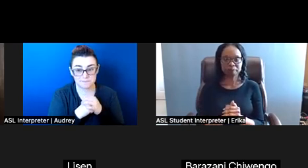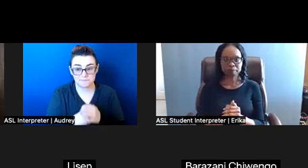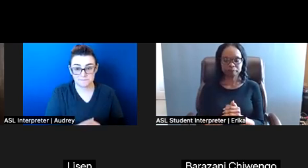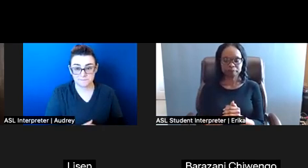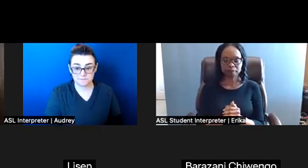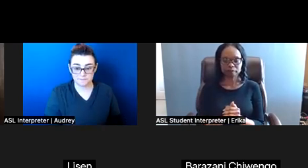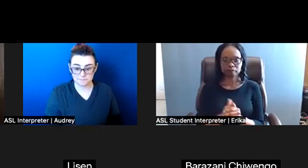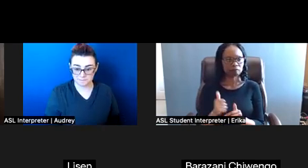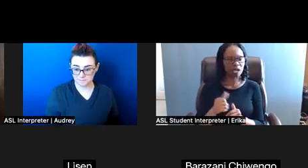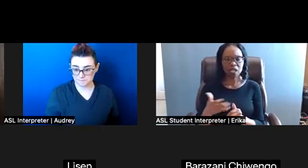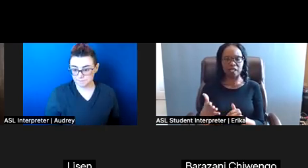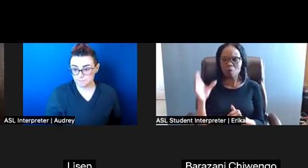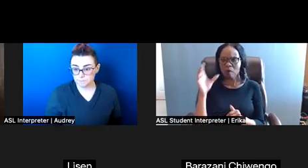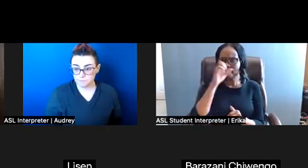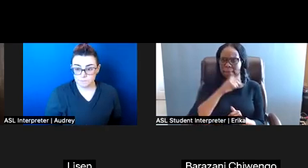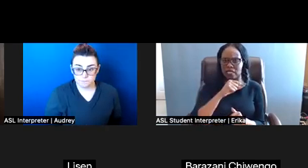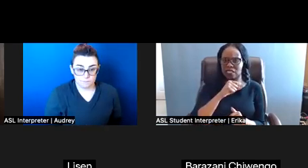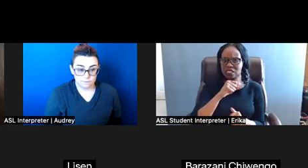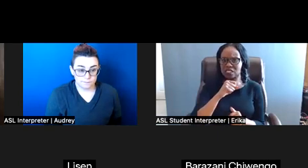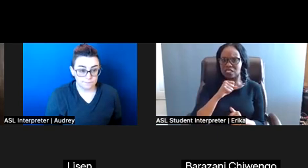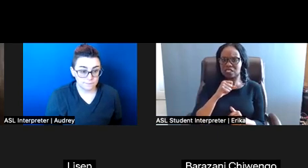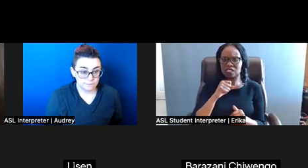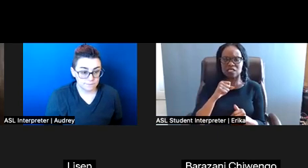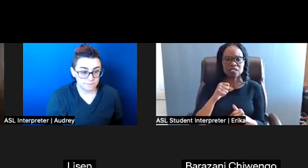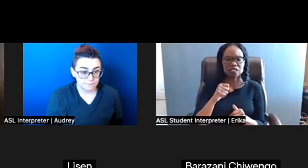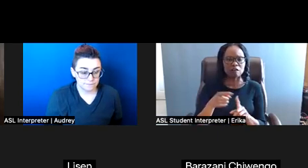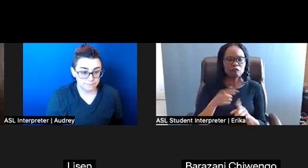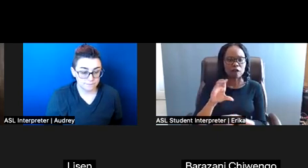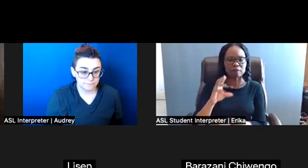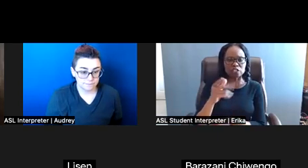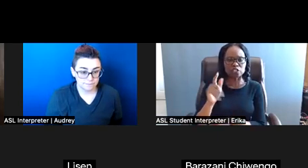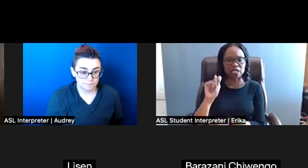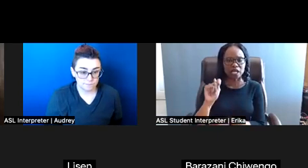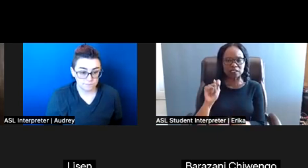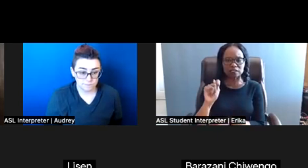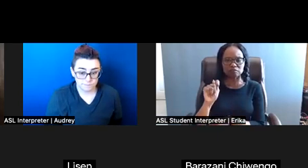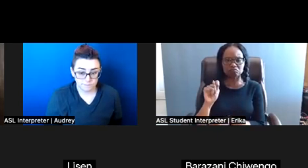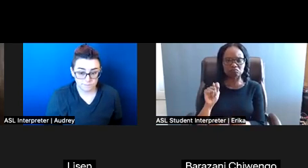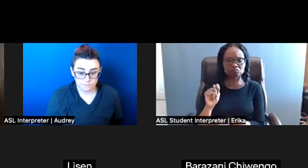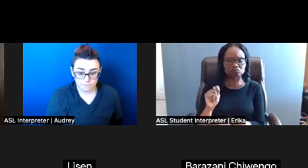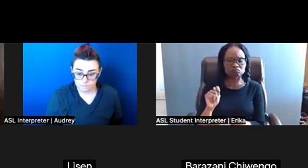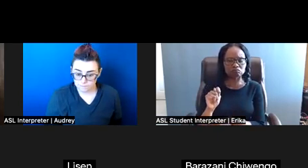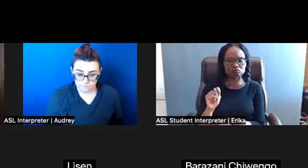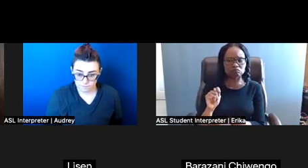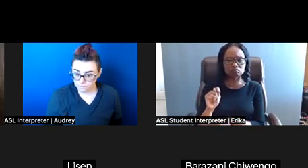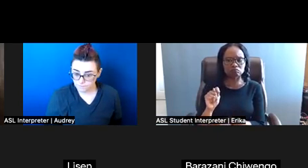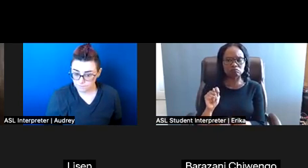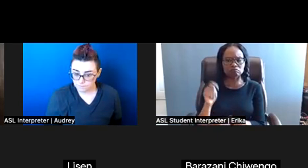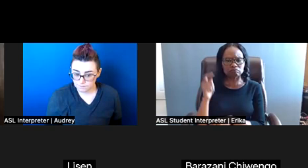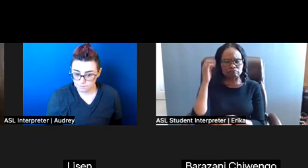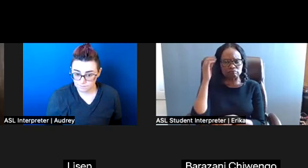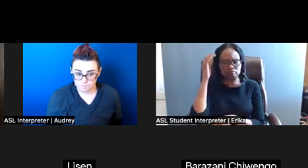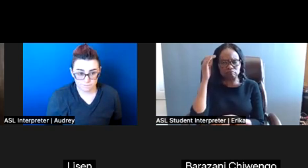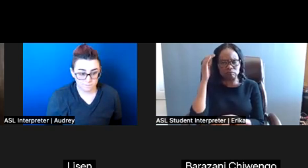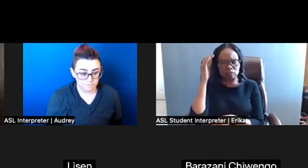Is anything we missed from earlier in the chat? We weren't ignoring it intentionally. I am. I think